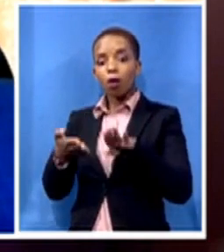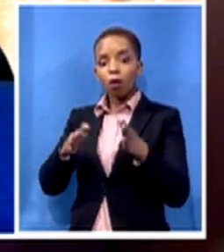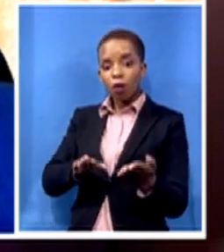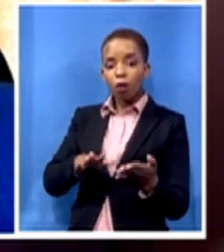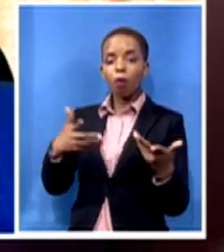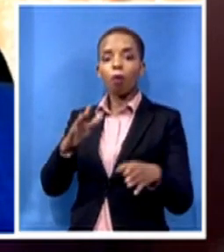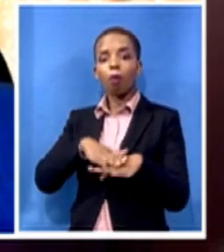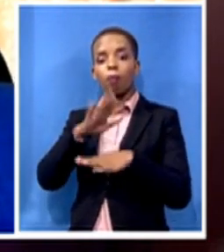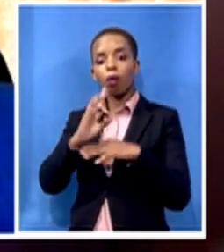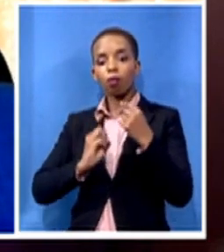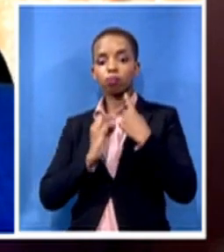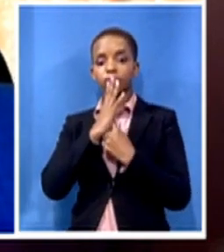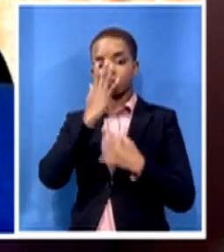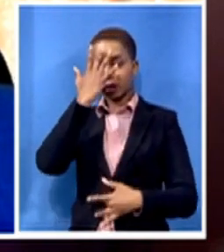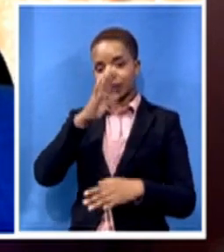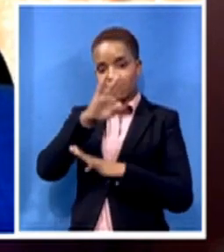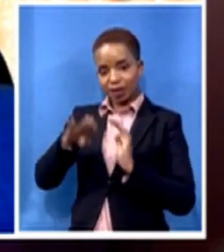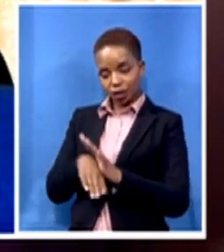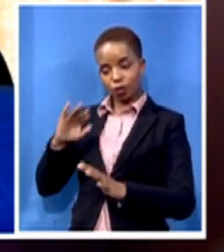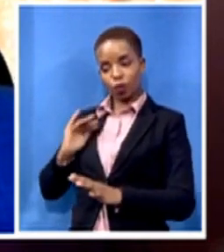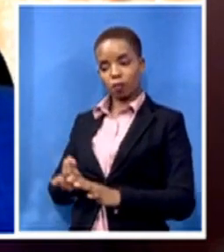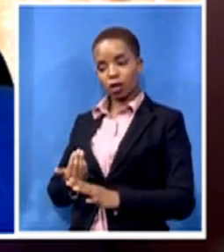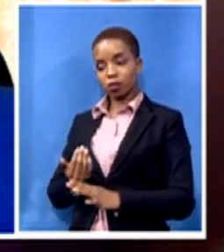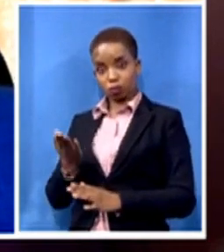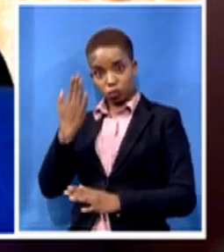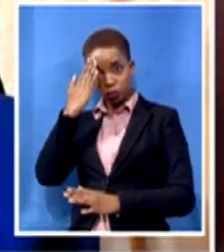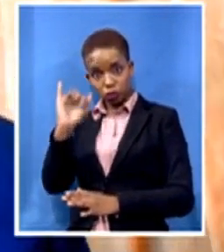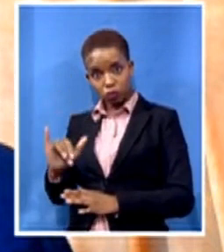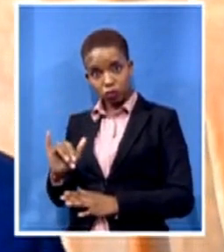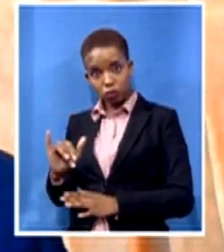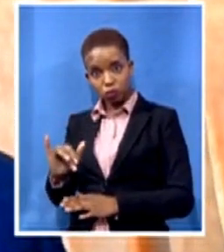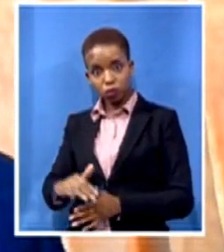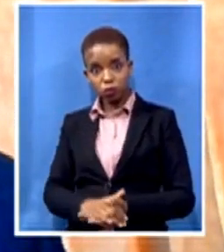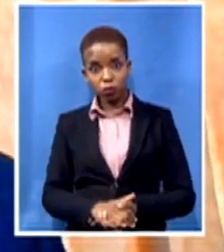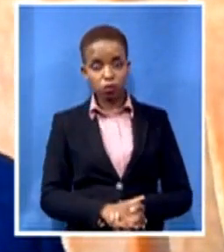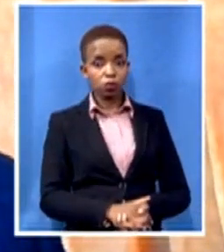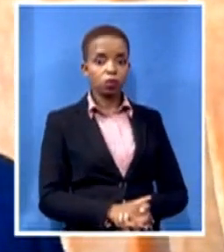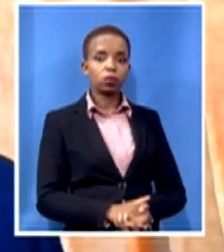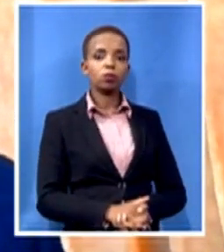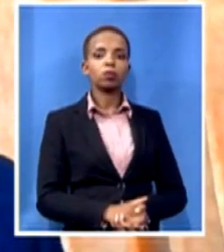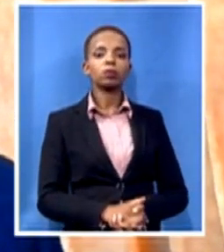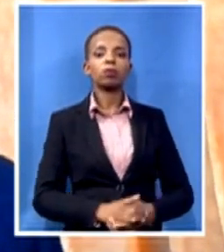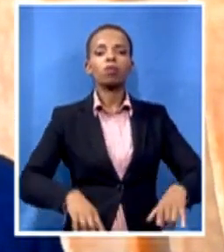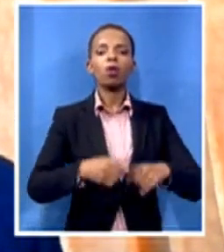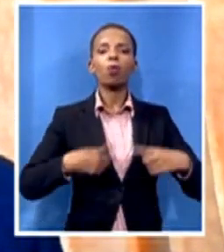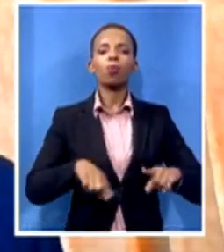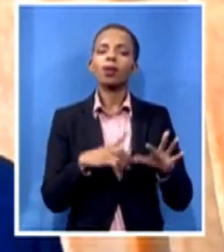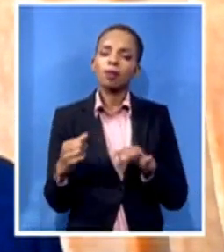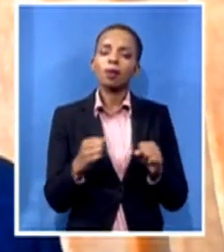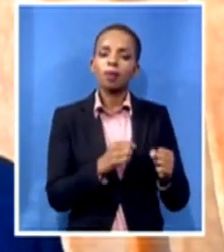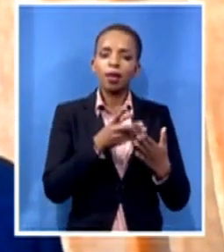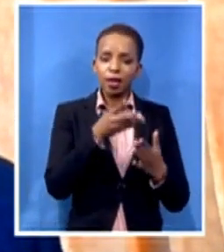Well, on that front, we are still learning, and there are a number of studies that are showing